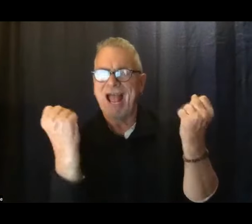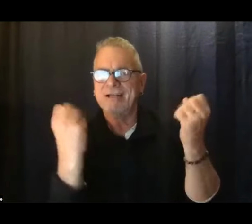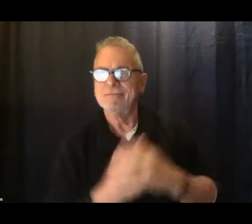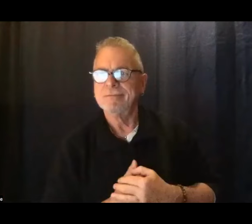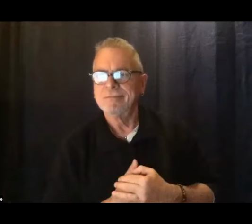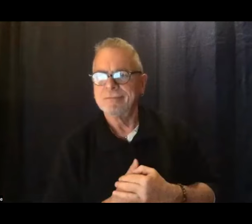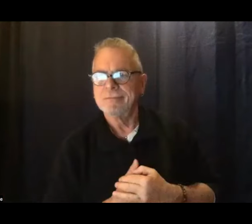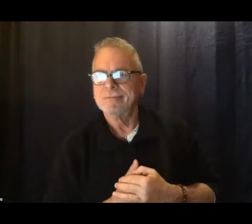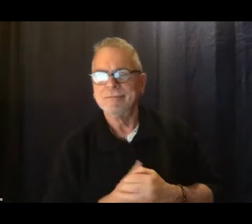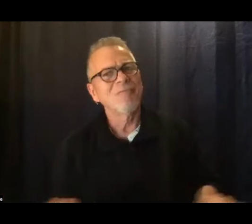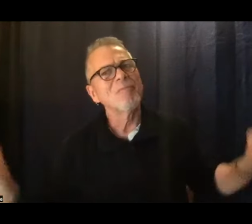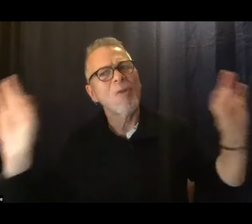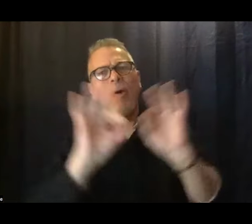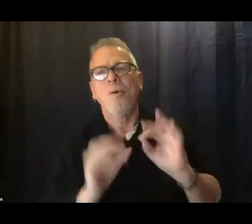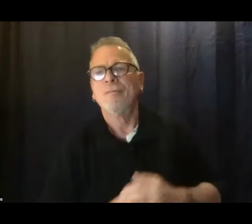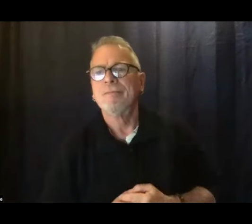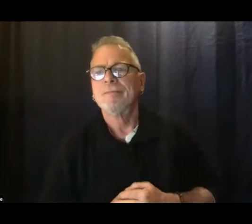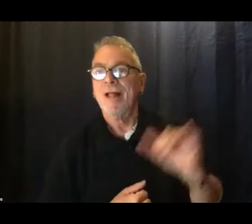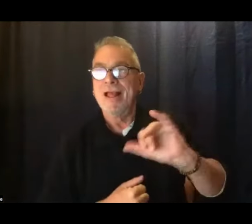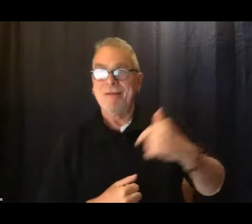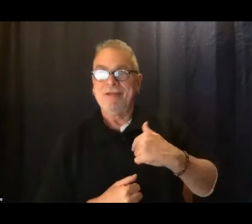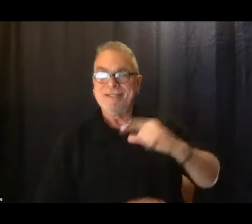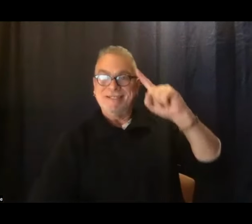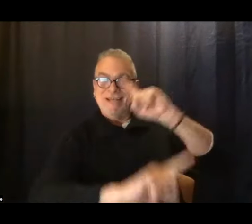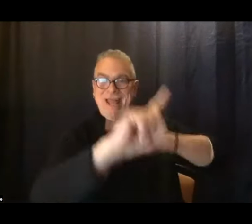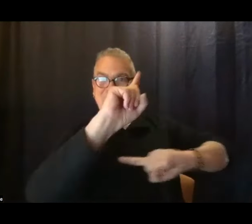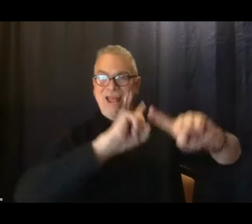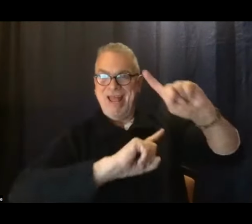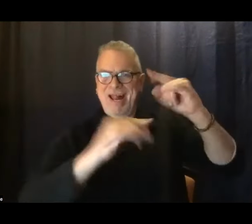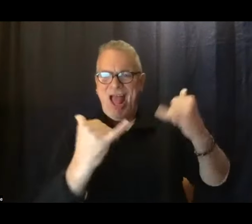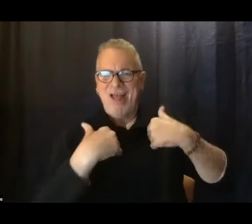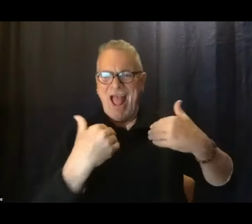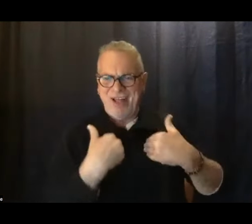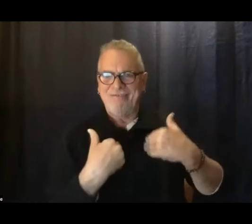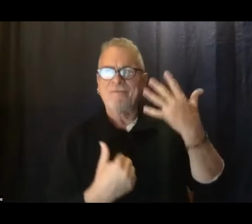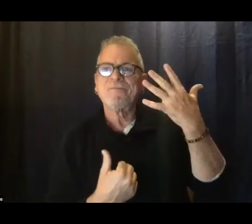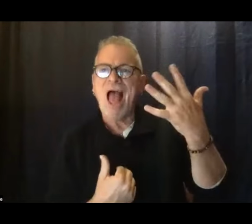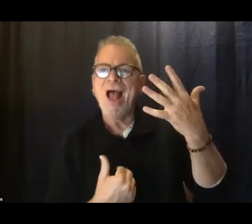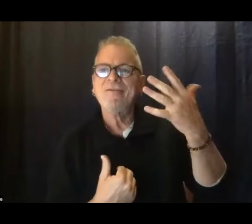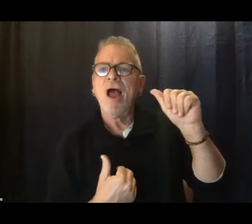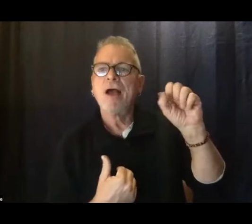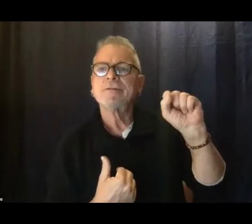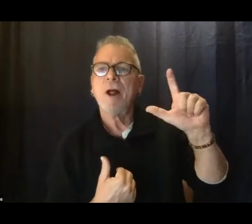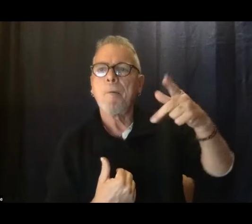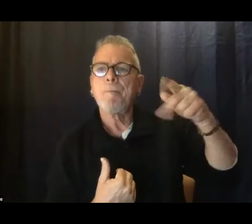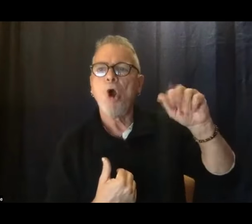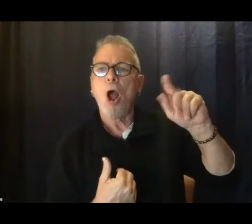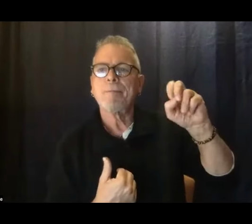language of ASL will have those 5 parameters within their signs. These are absolutely critical elements of the